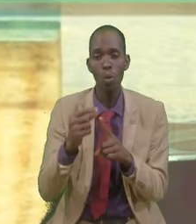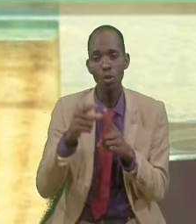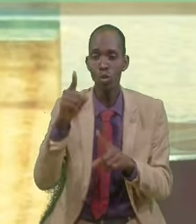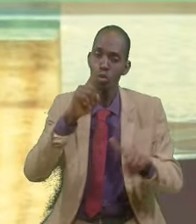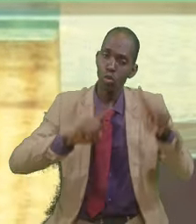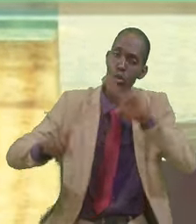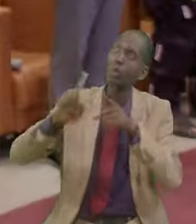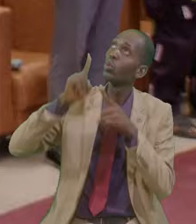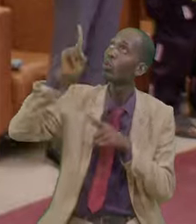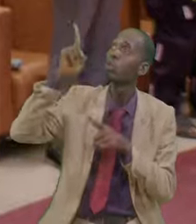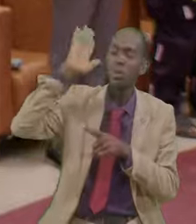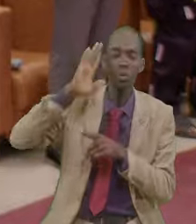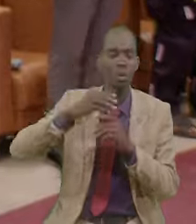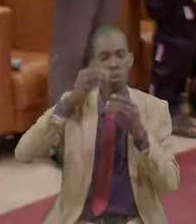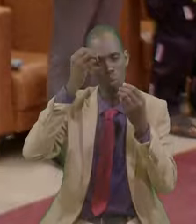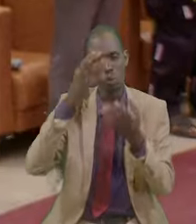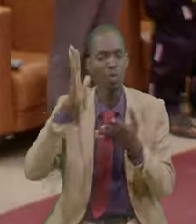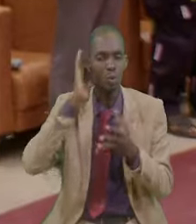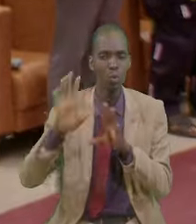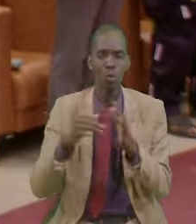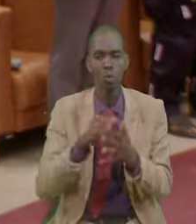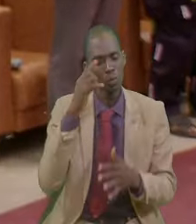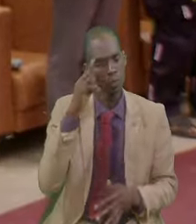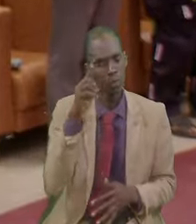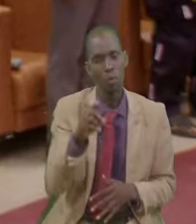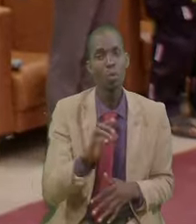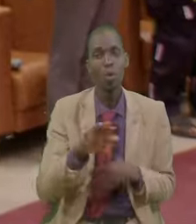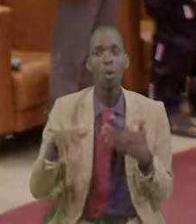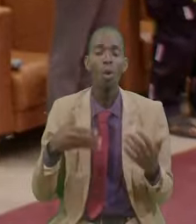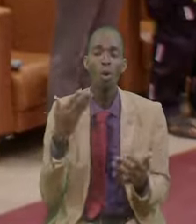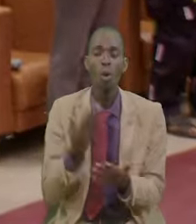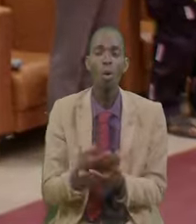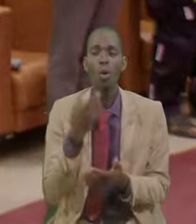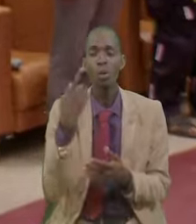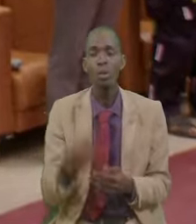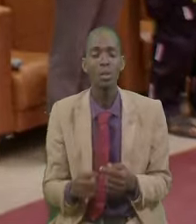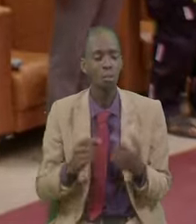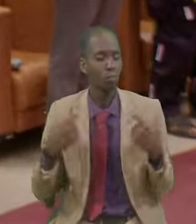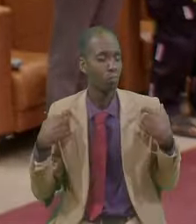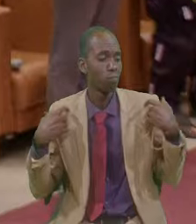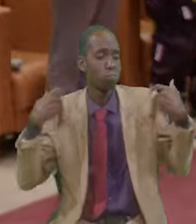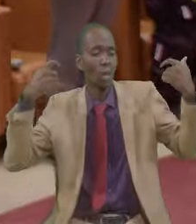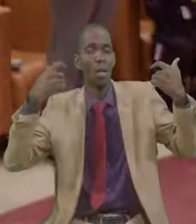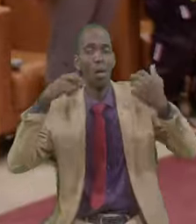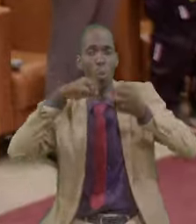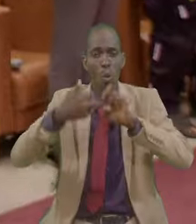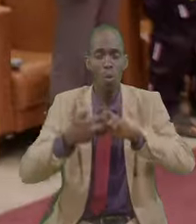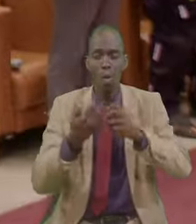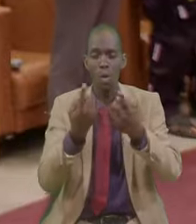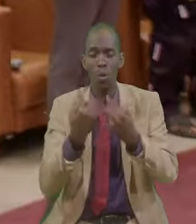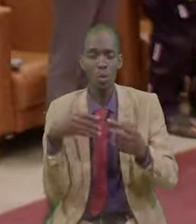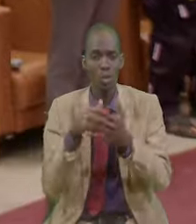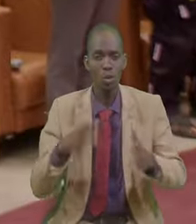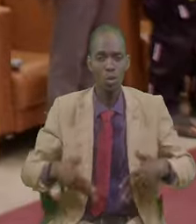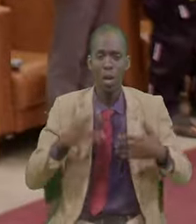tonight is fulfilled. All the giants we come against tonight, they're destroyed. The